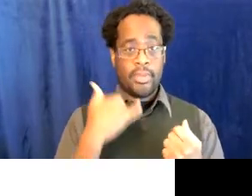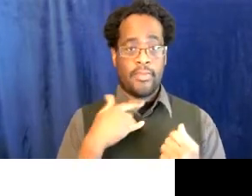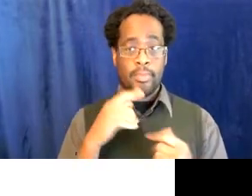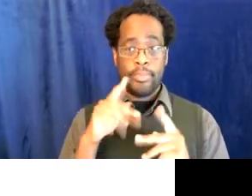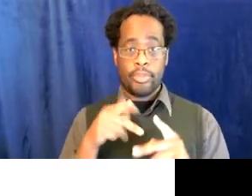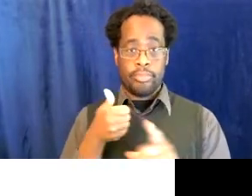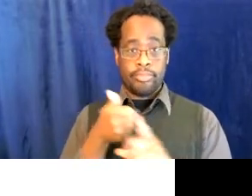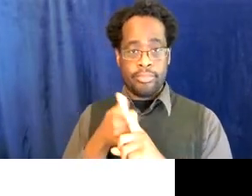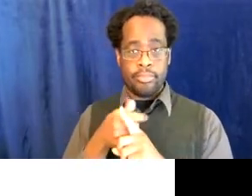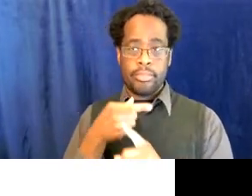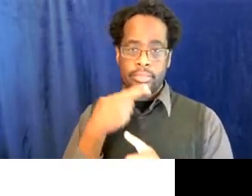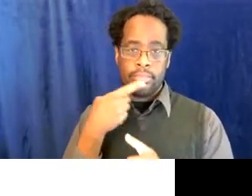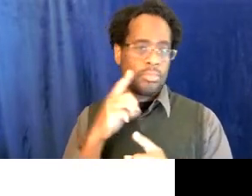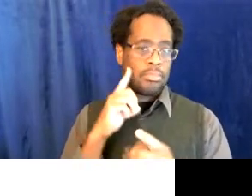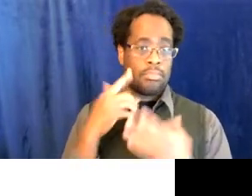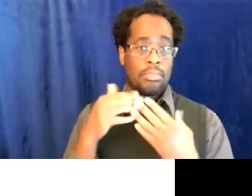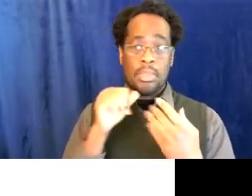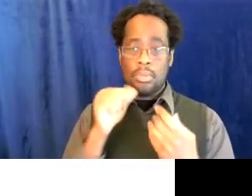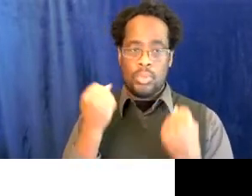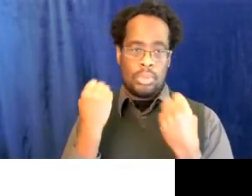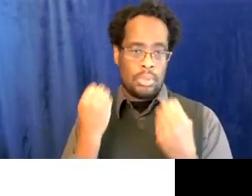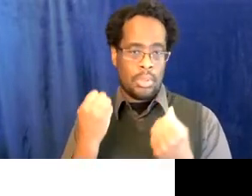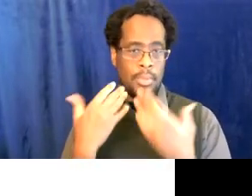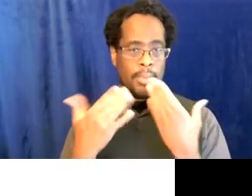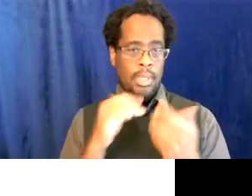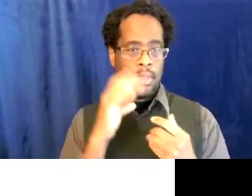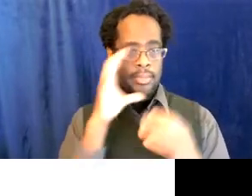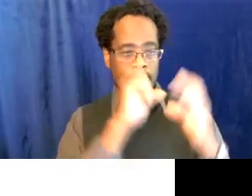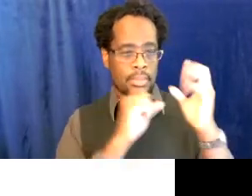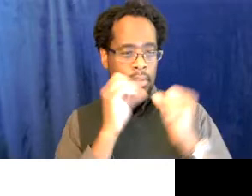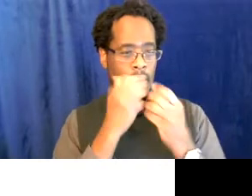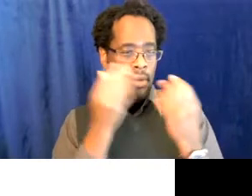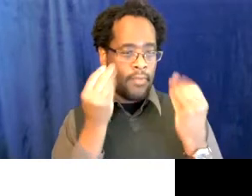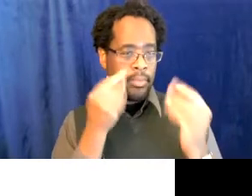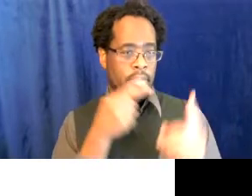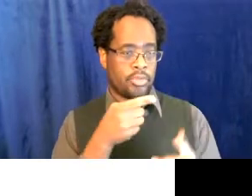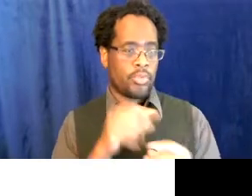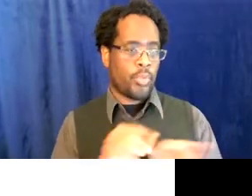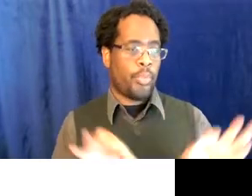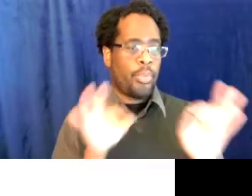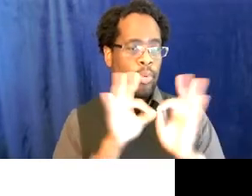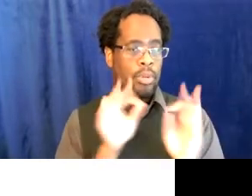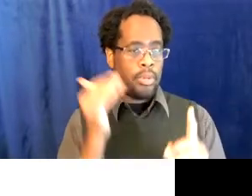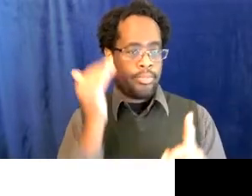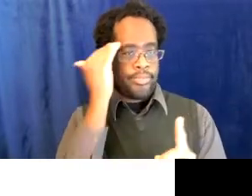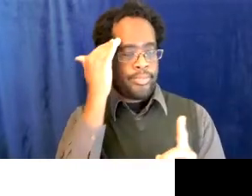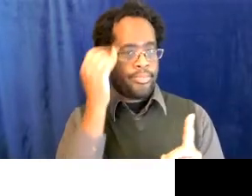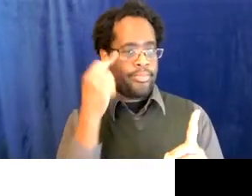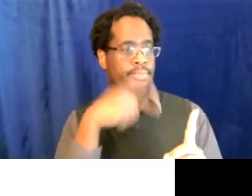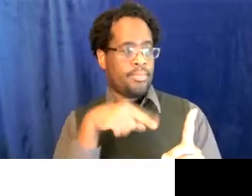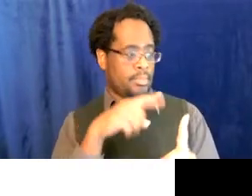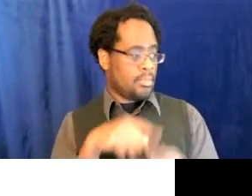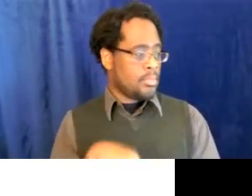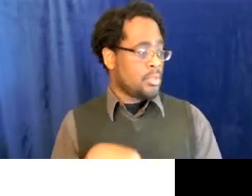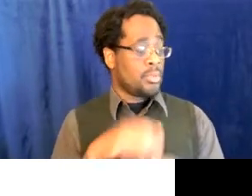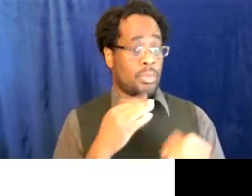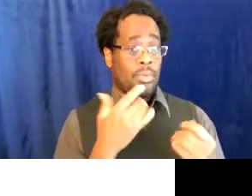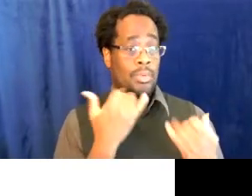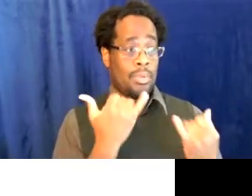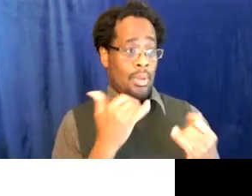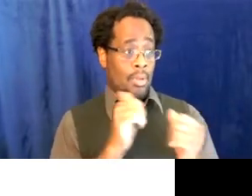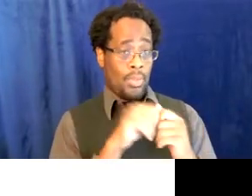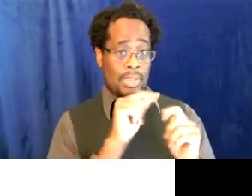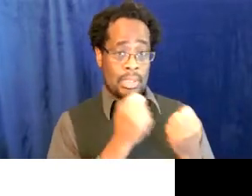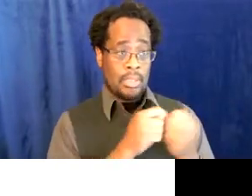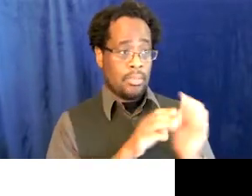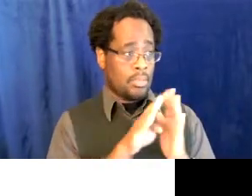deaf individuals involved so that we can identify facial expressions and easier identify the important parts of